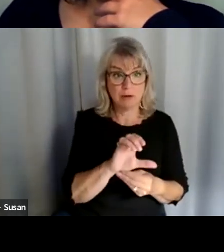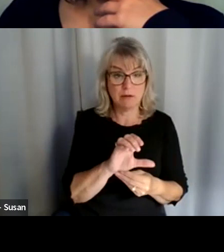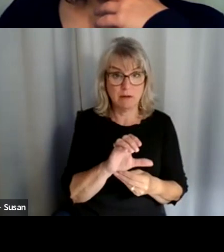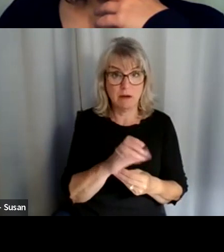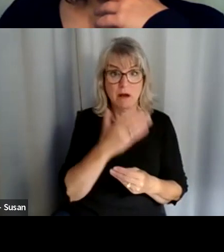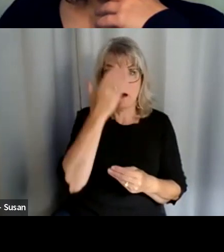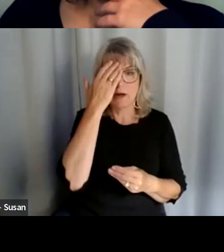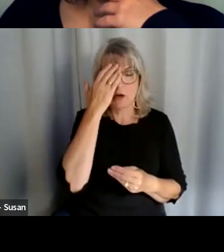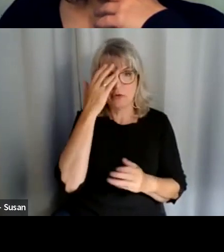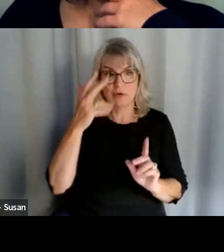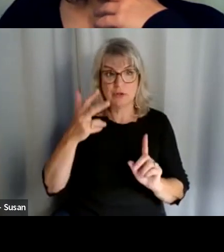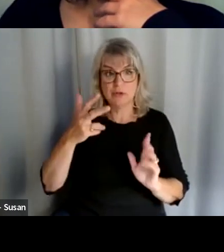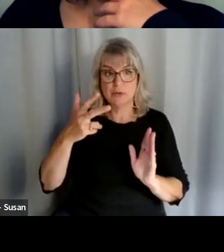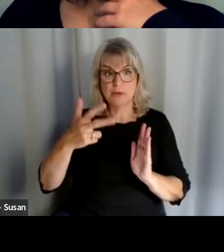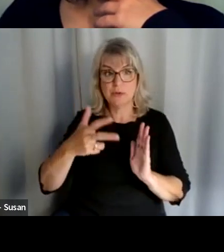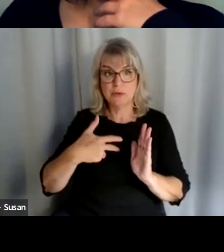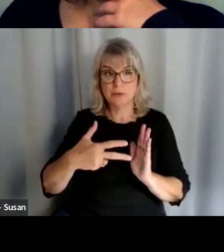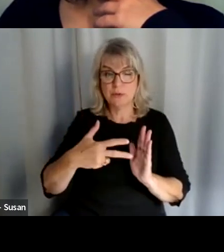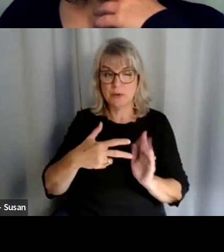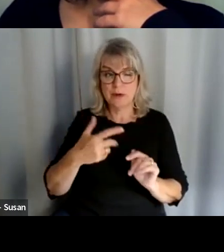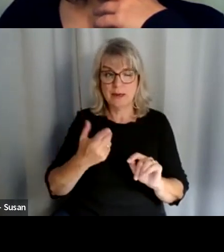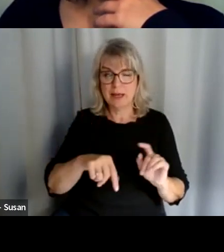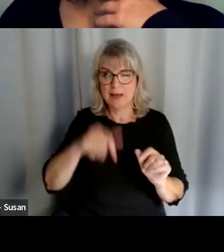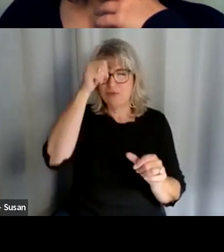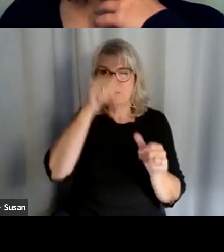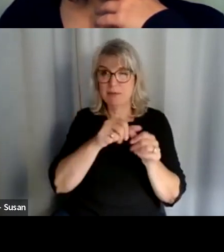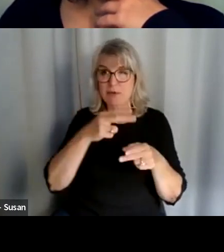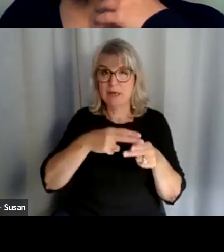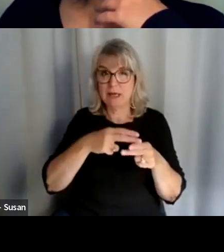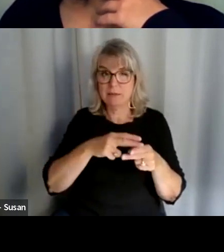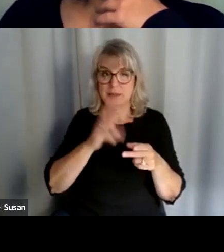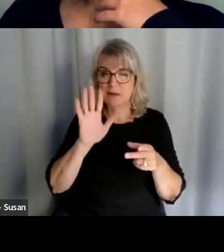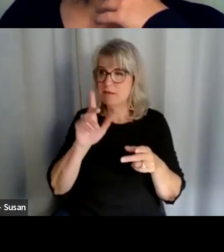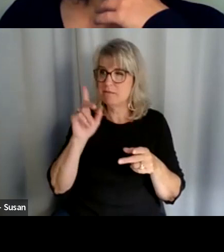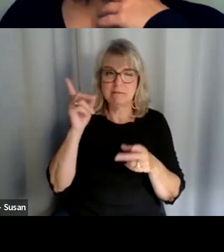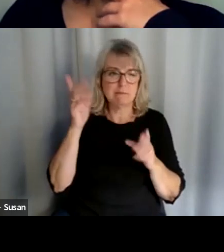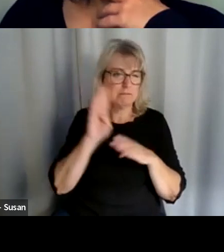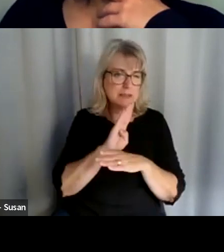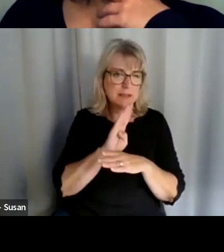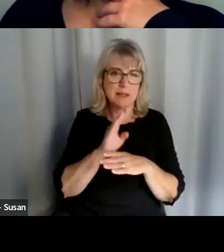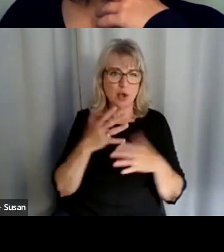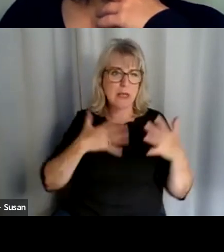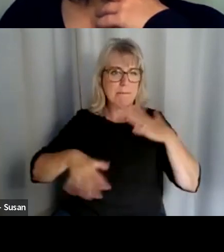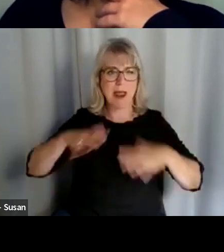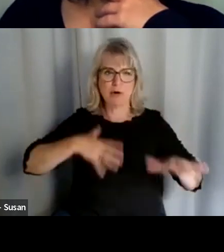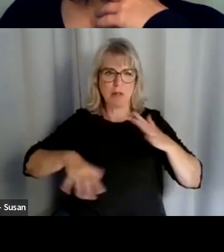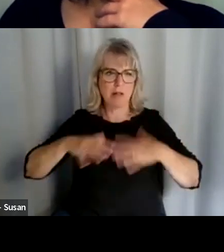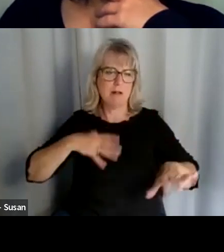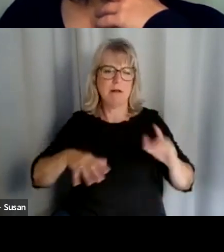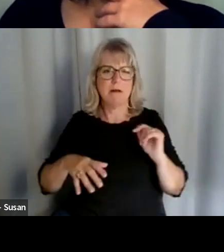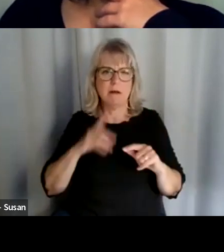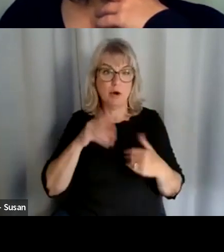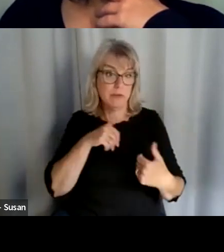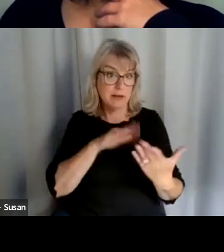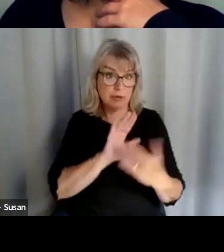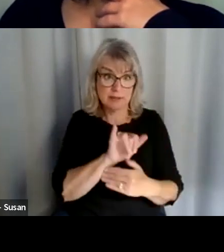there's like the fabric, I can't remember off the top of my head, but there's some organizations that look at apparel, right? Well, are they